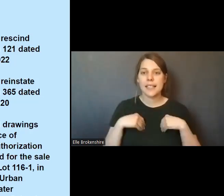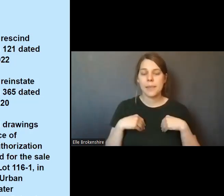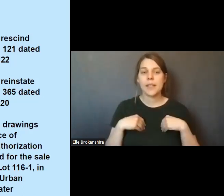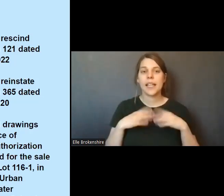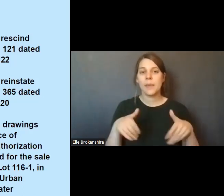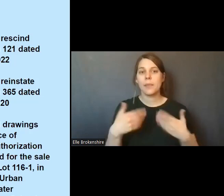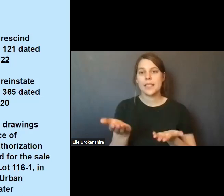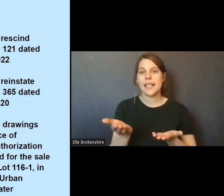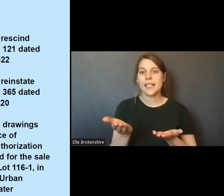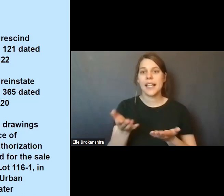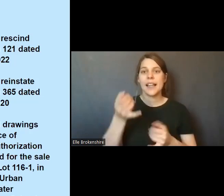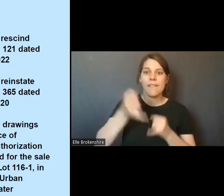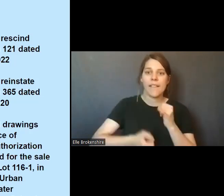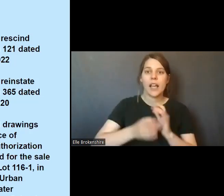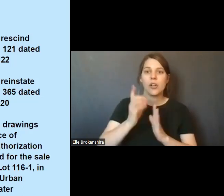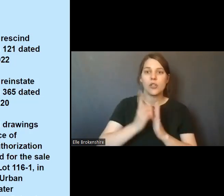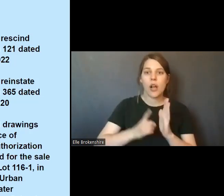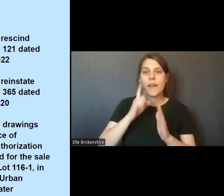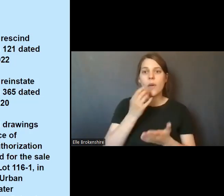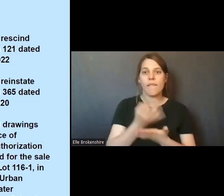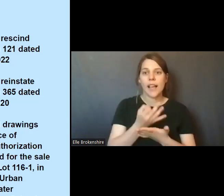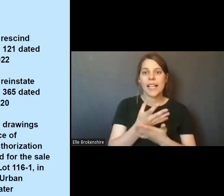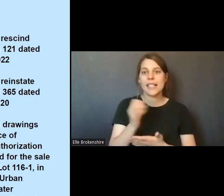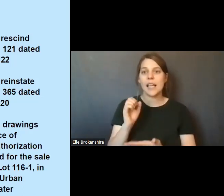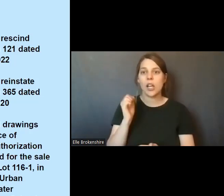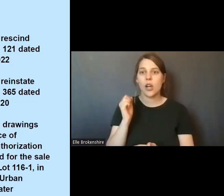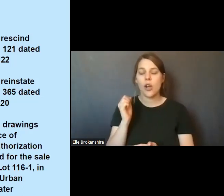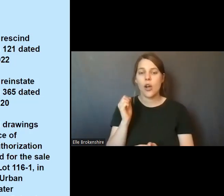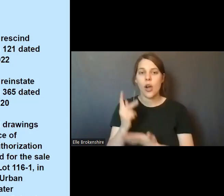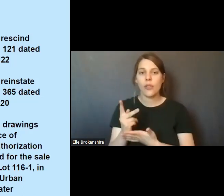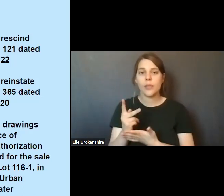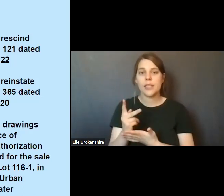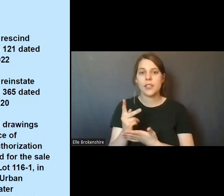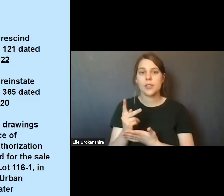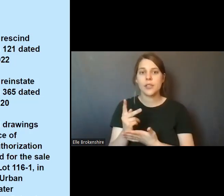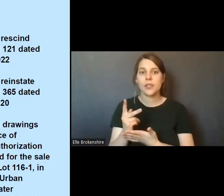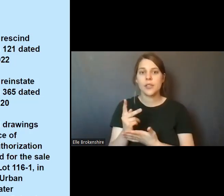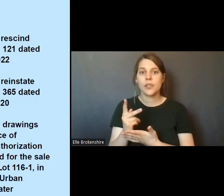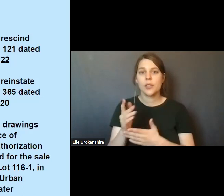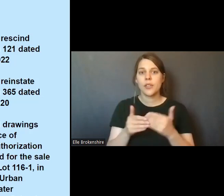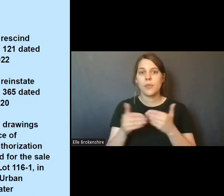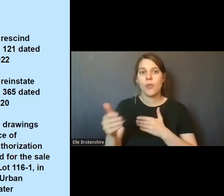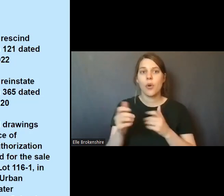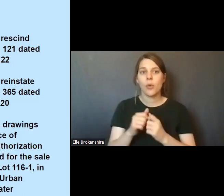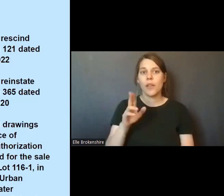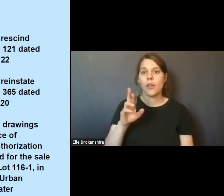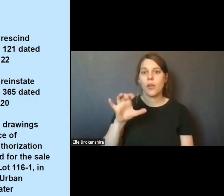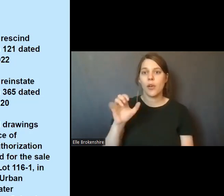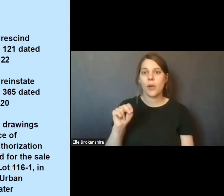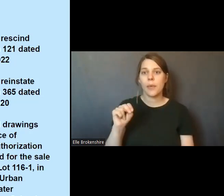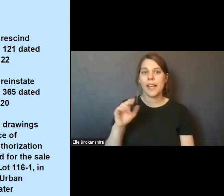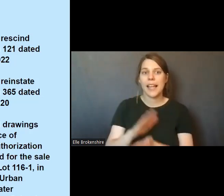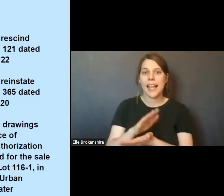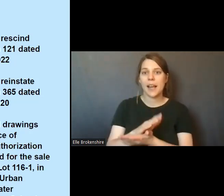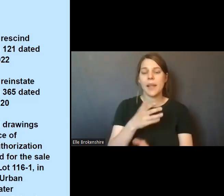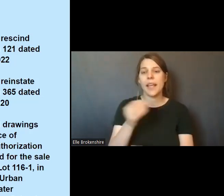of financing, and authorization to execute a deed with Urban Academy or a related entity for green space